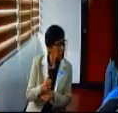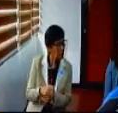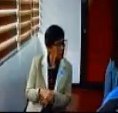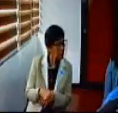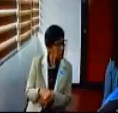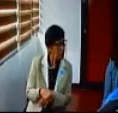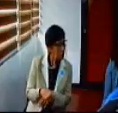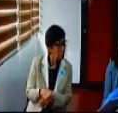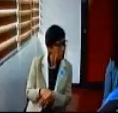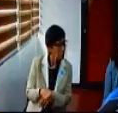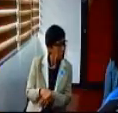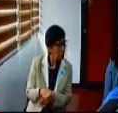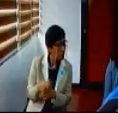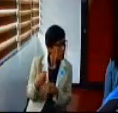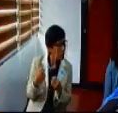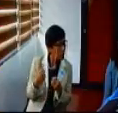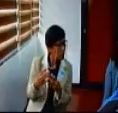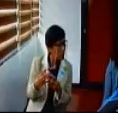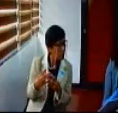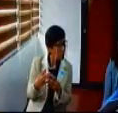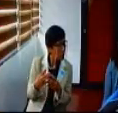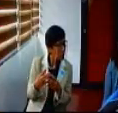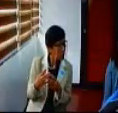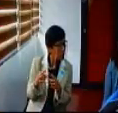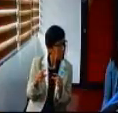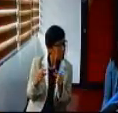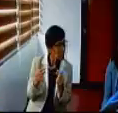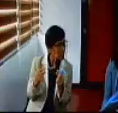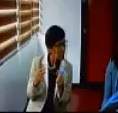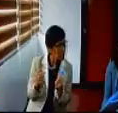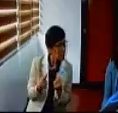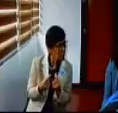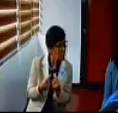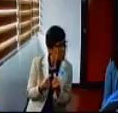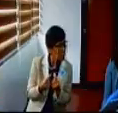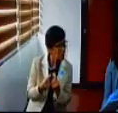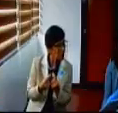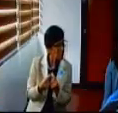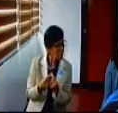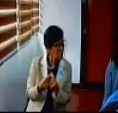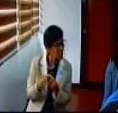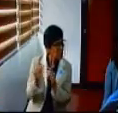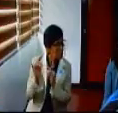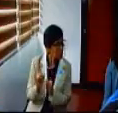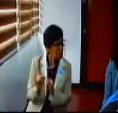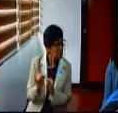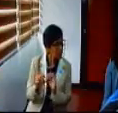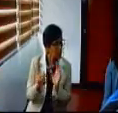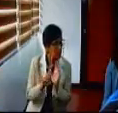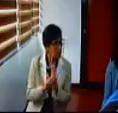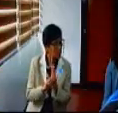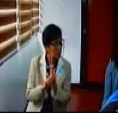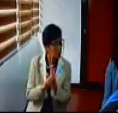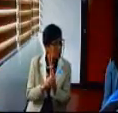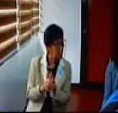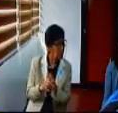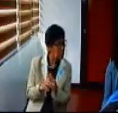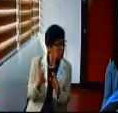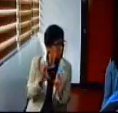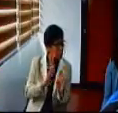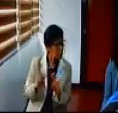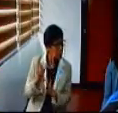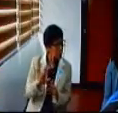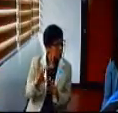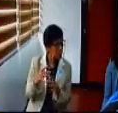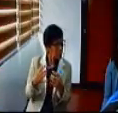Finance Corporation's Compliance Ombudsman, and the Global Compact Integrity Measures are examples of grievance mechanisms that are out there